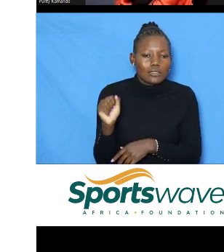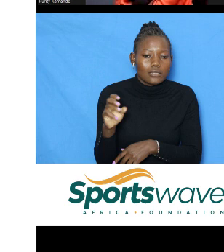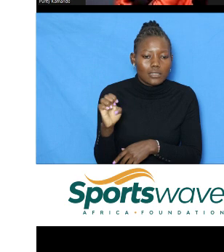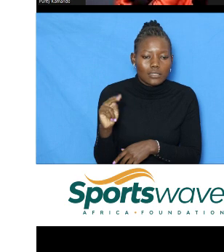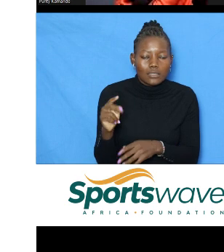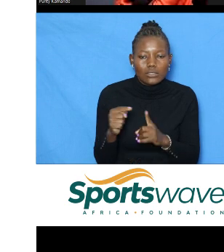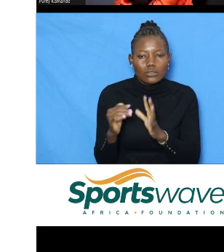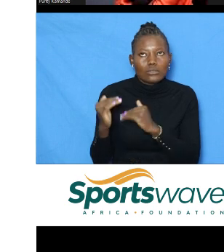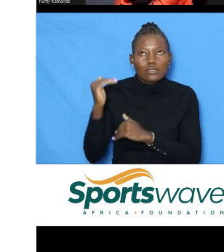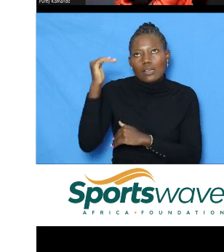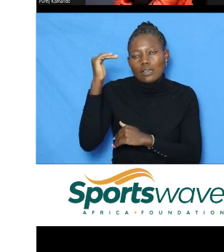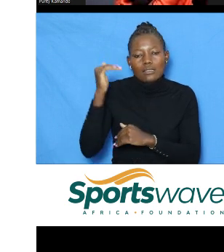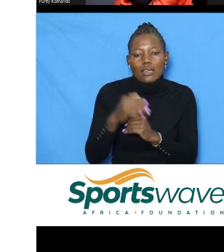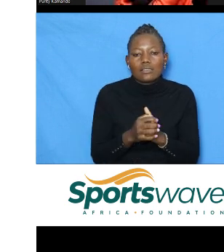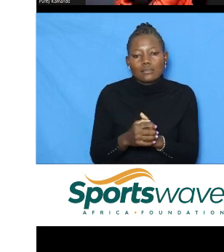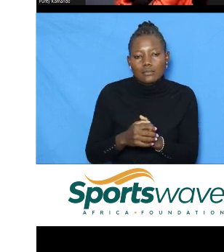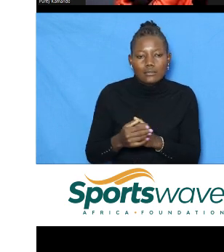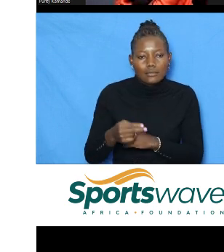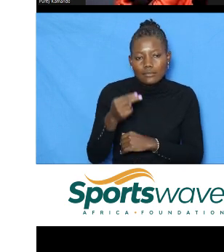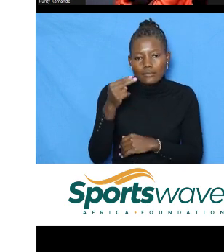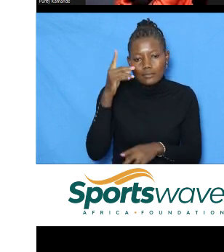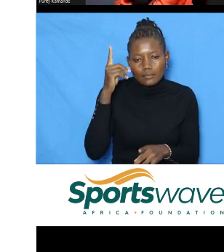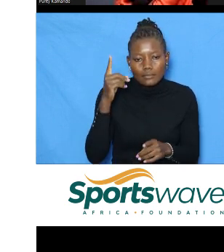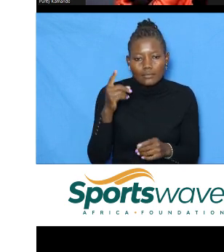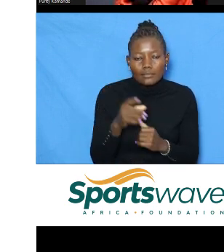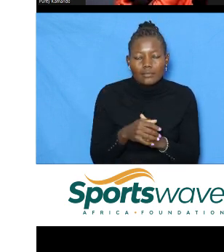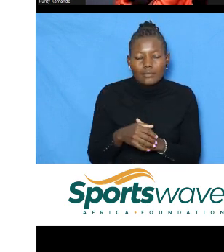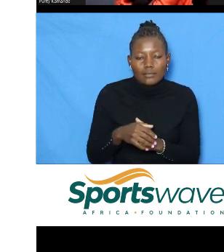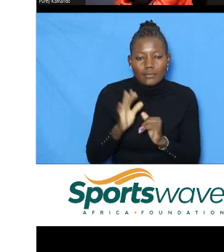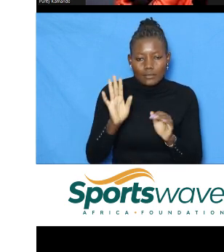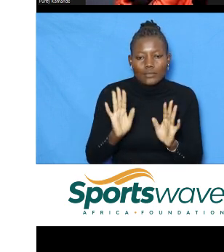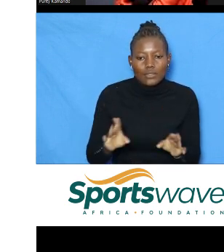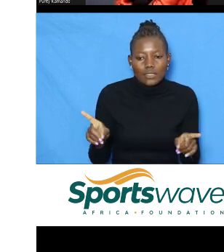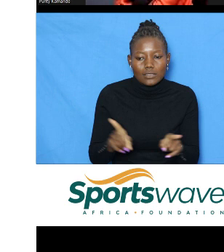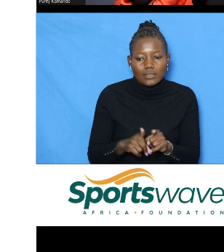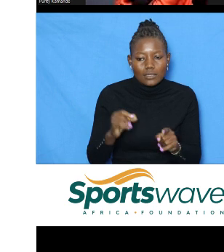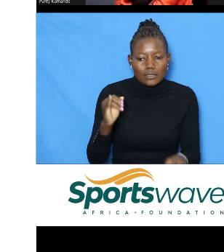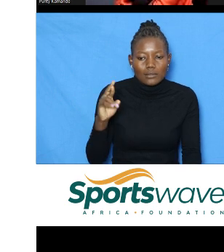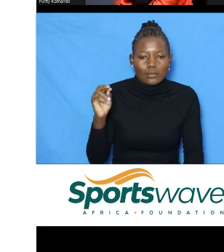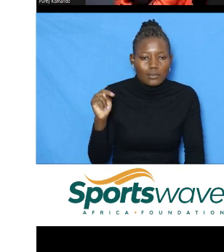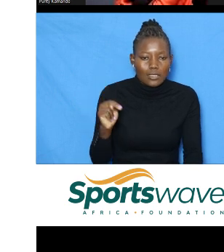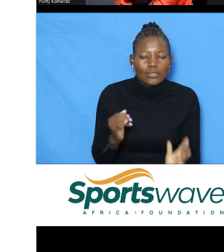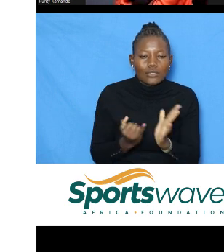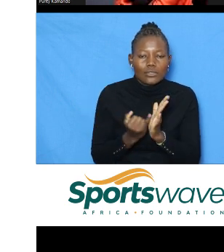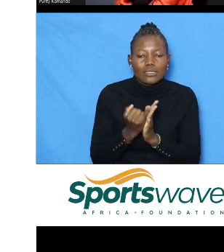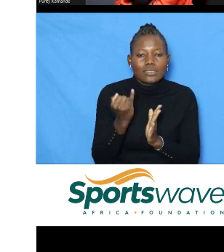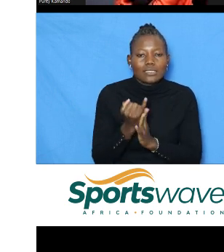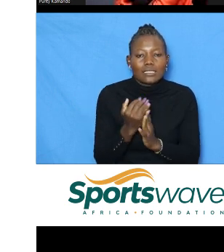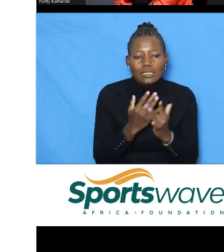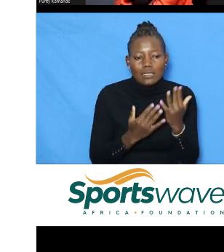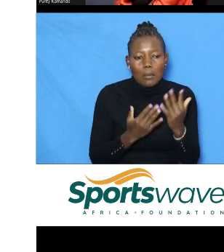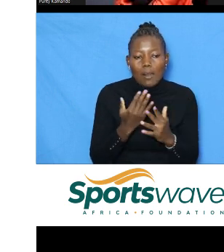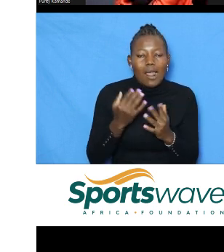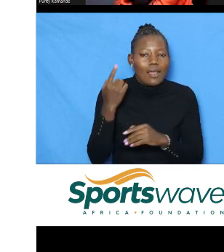adult age. Iron is usually very important. Also, you'll find that iron increases blood